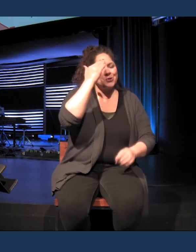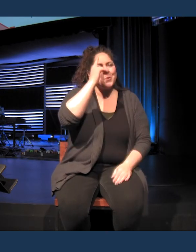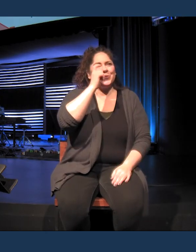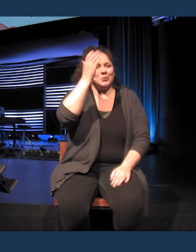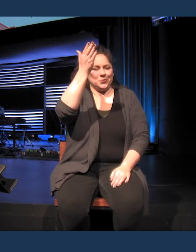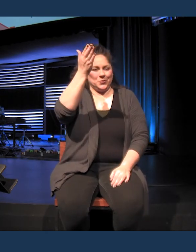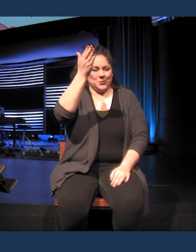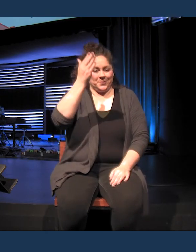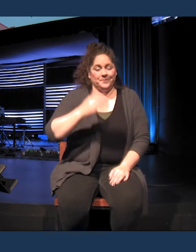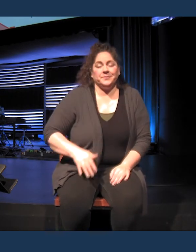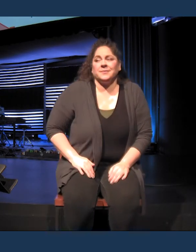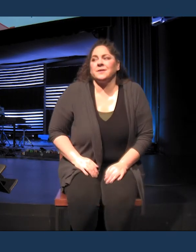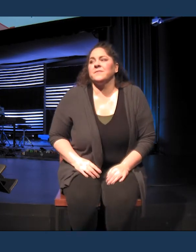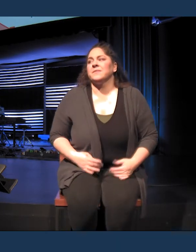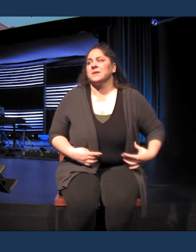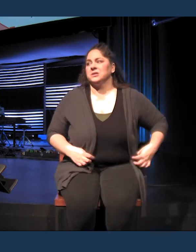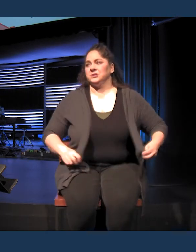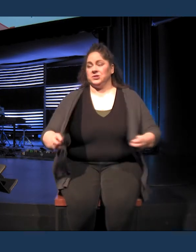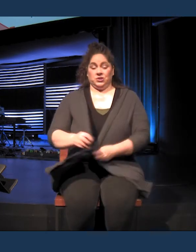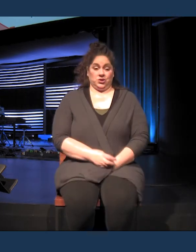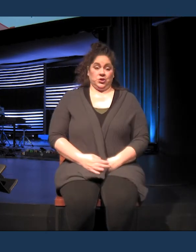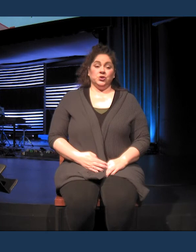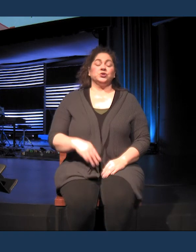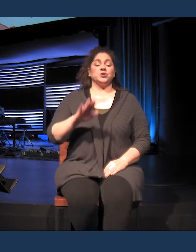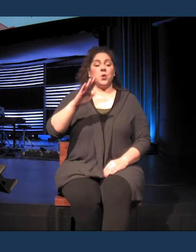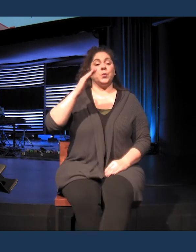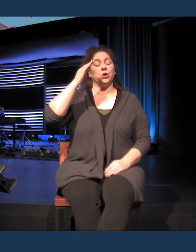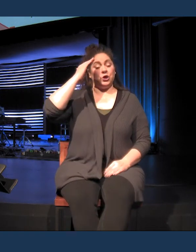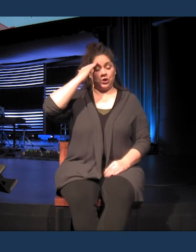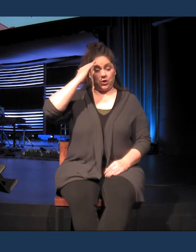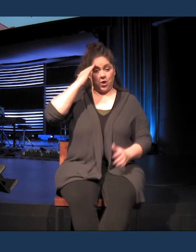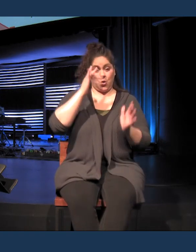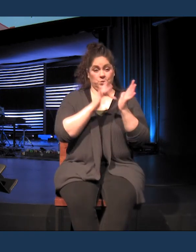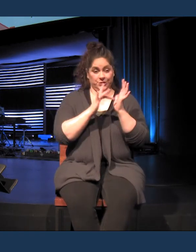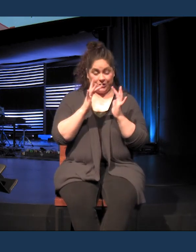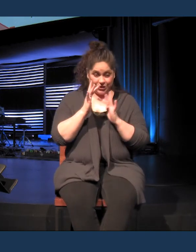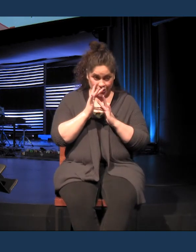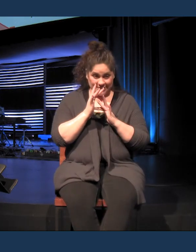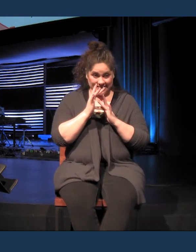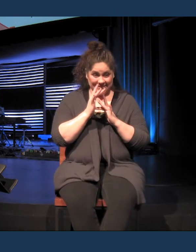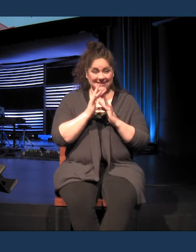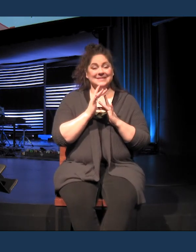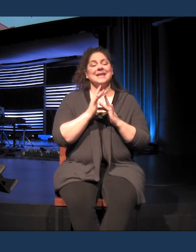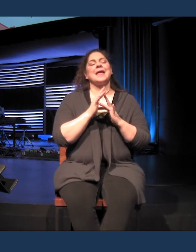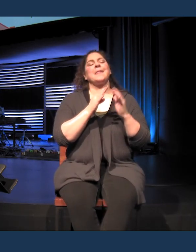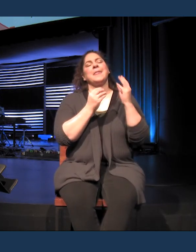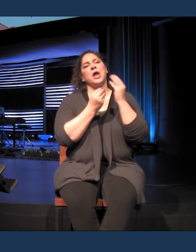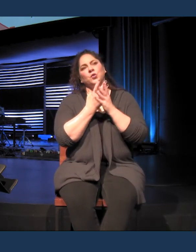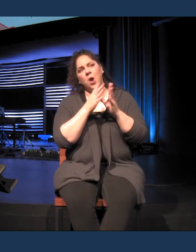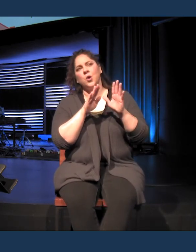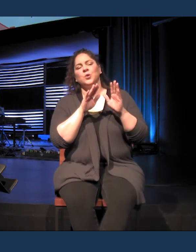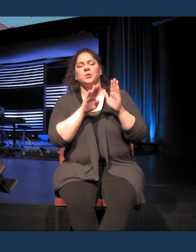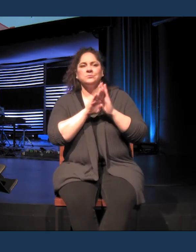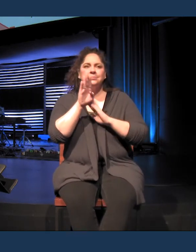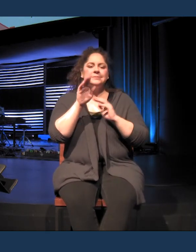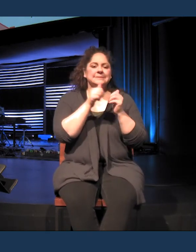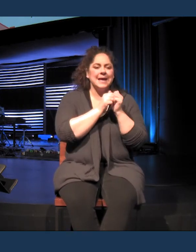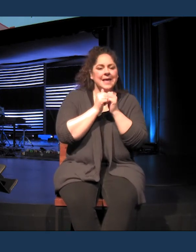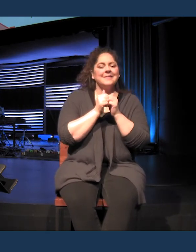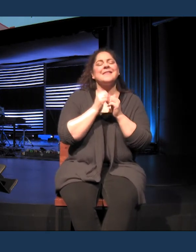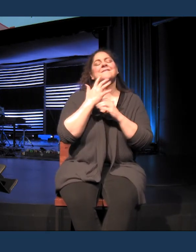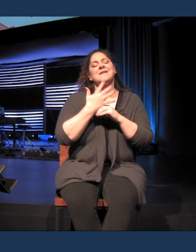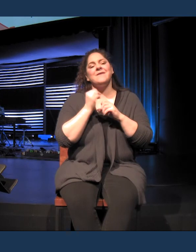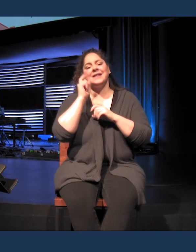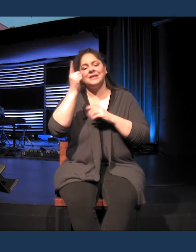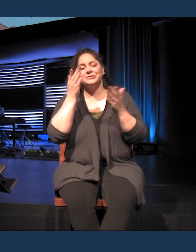three. Know Jesus, because these are not first people know Jesus, then they grow together, and then they're over here. Eventually, you know, 5 years into their journey,